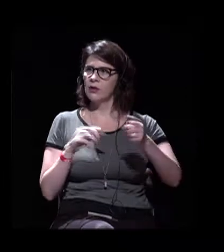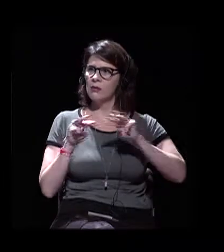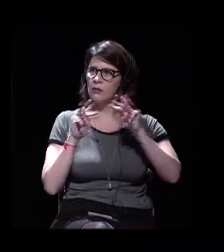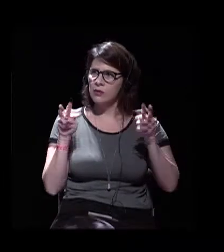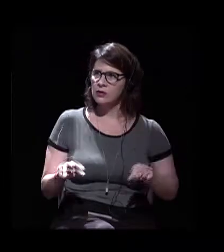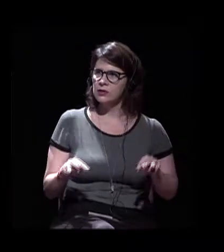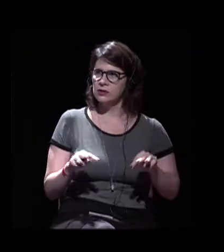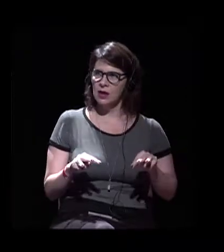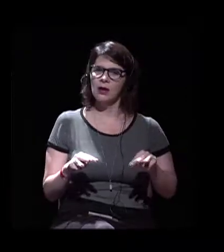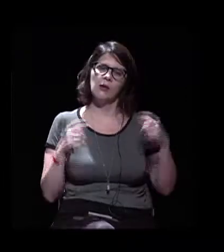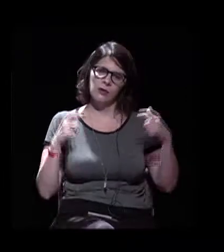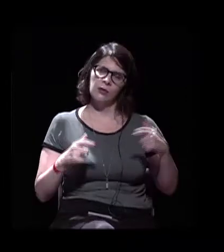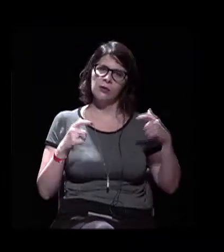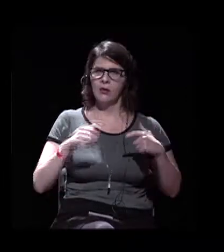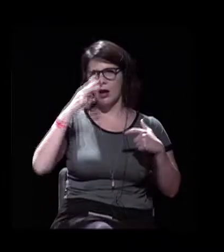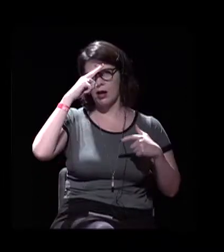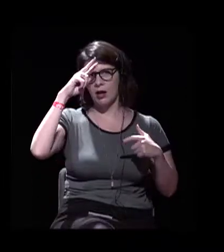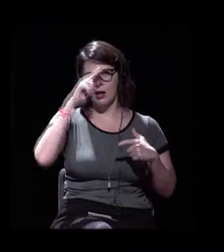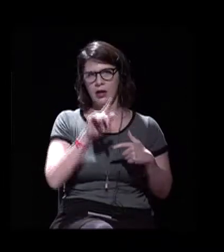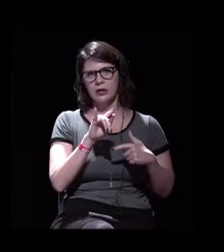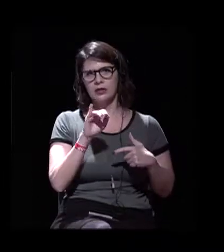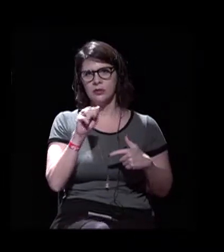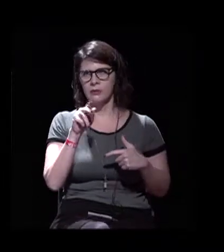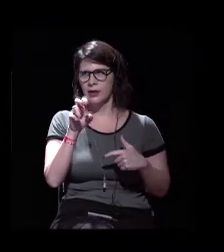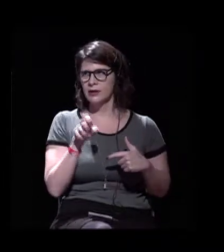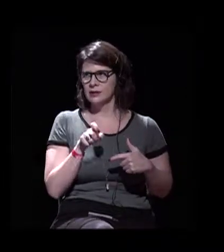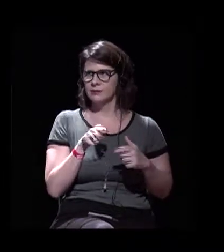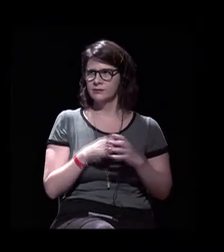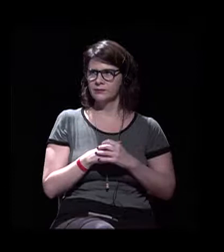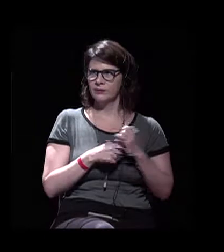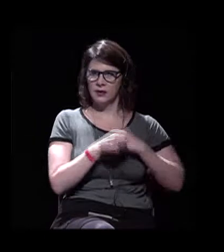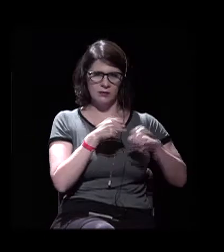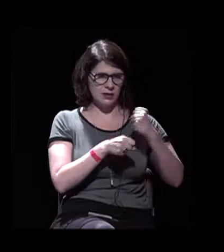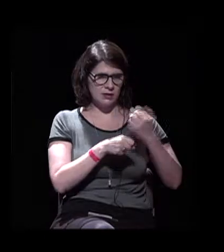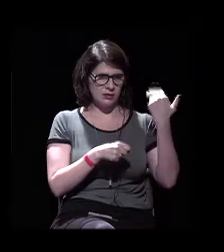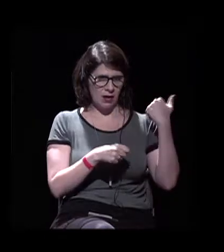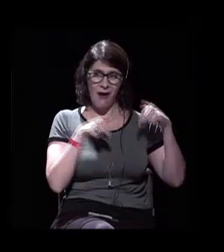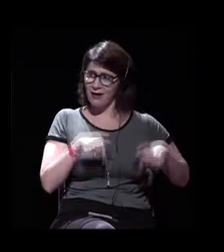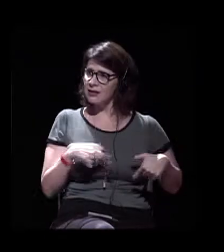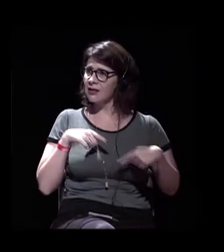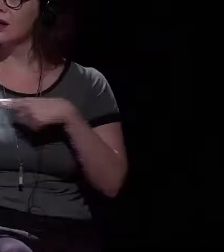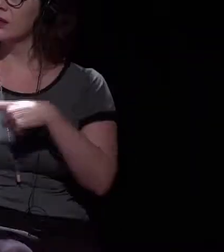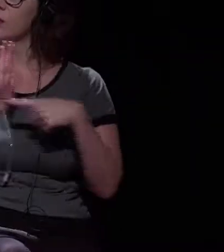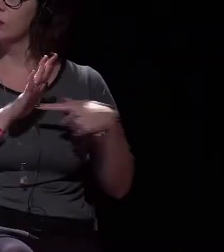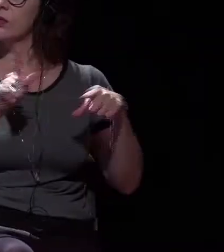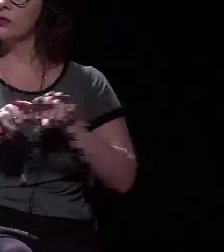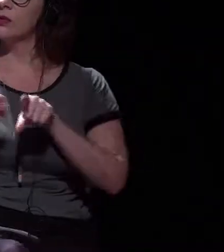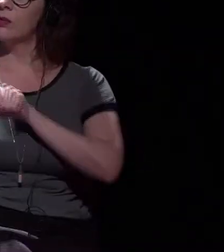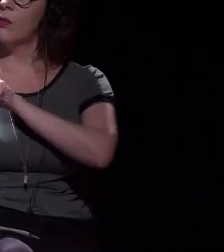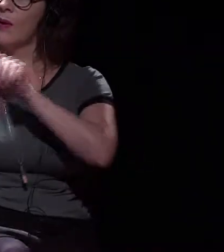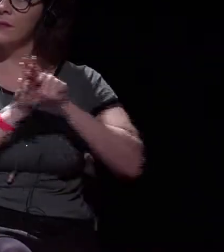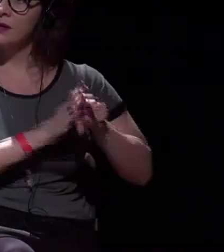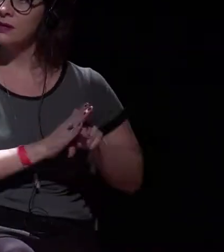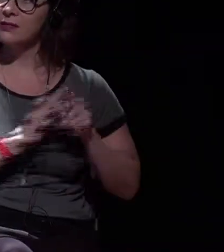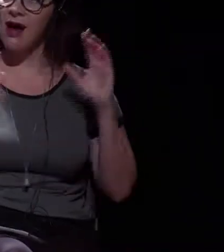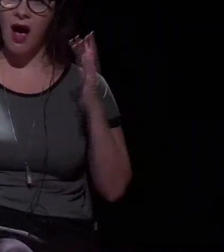ago. It is an exhibition and a research set within a particular historical moment that took as a